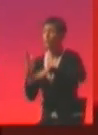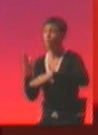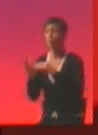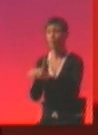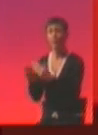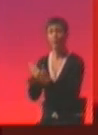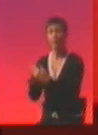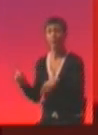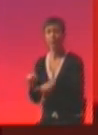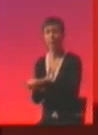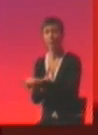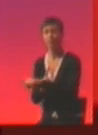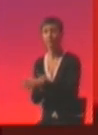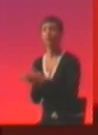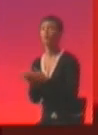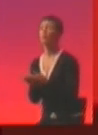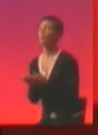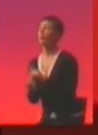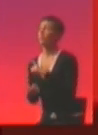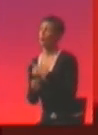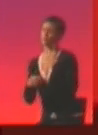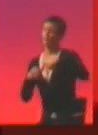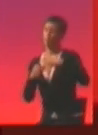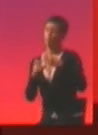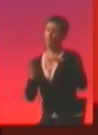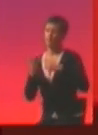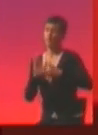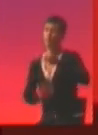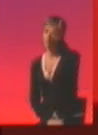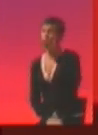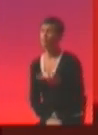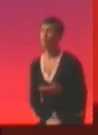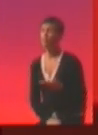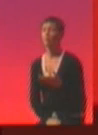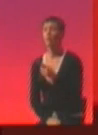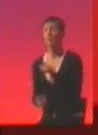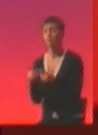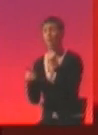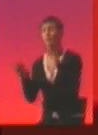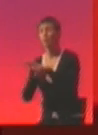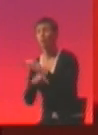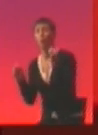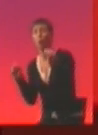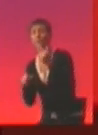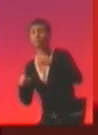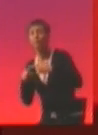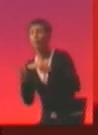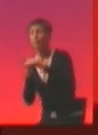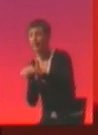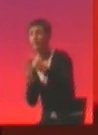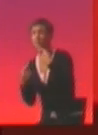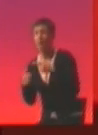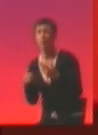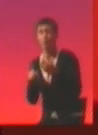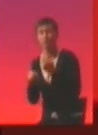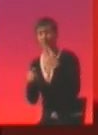workers. And Conference, because fuel bills are still high, as well as paying the winter fuel payments and the winter fuel allowance at the higher